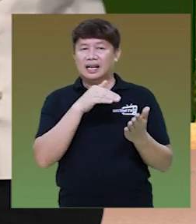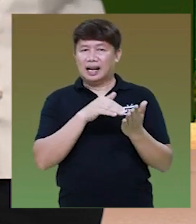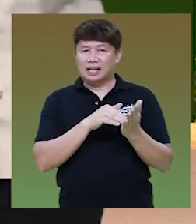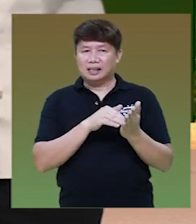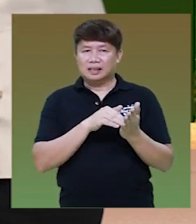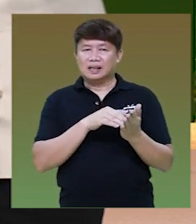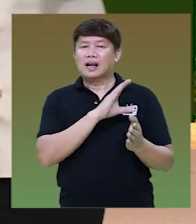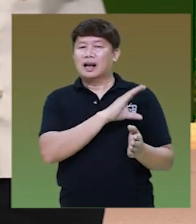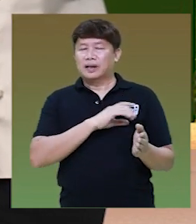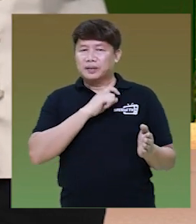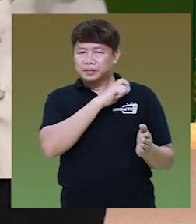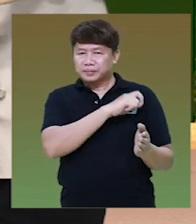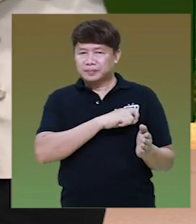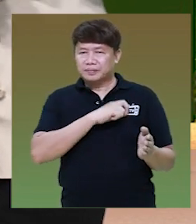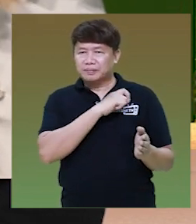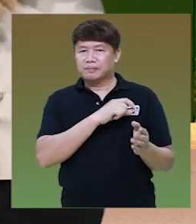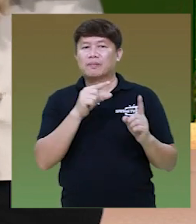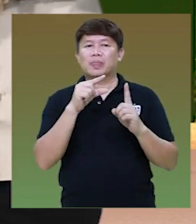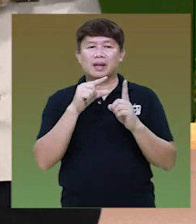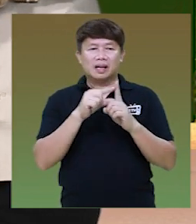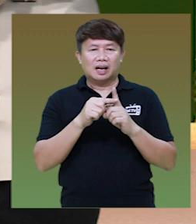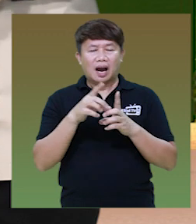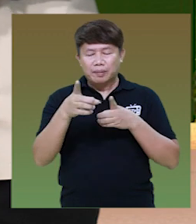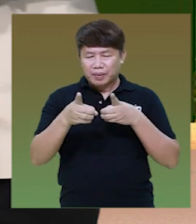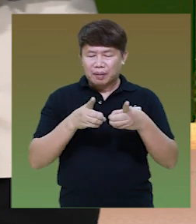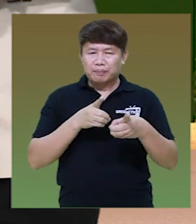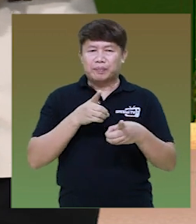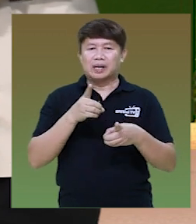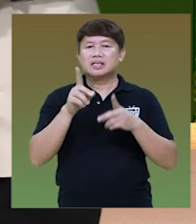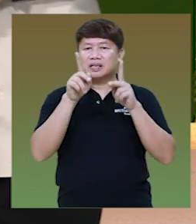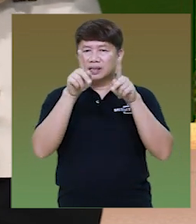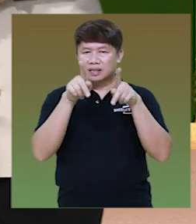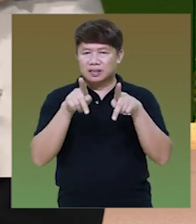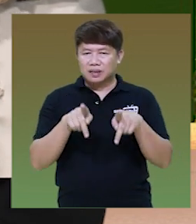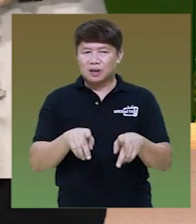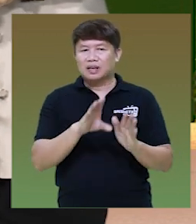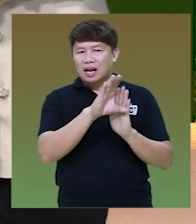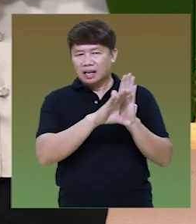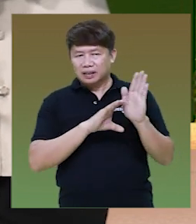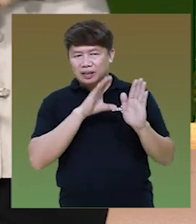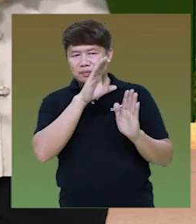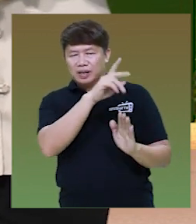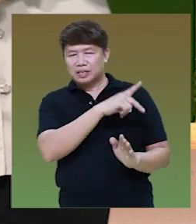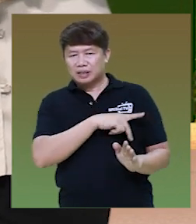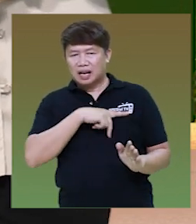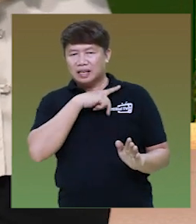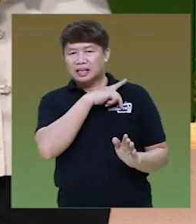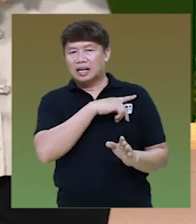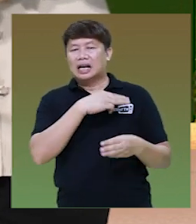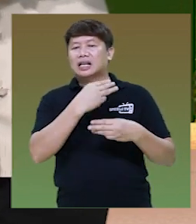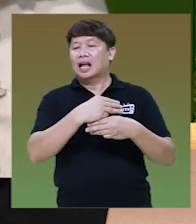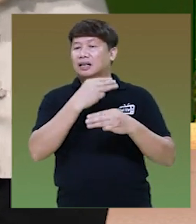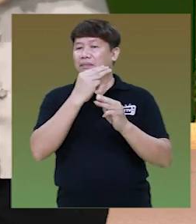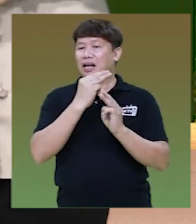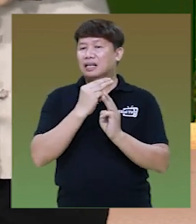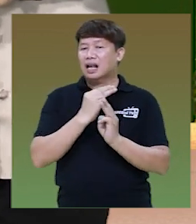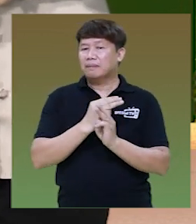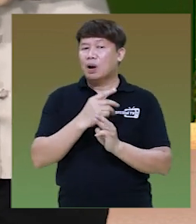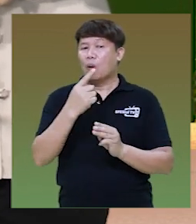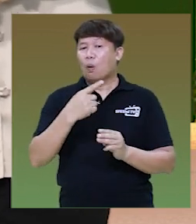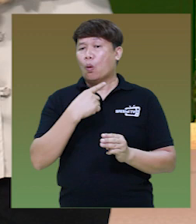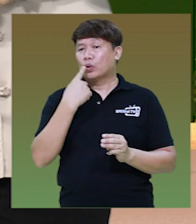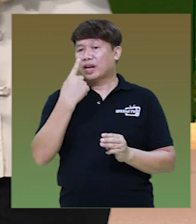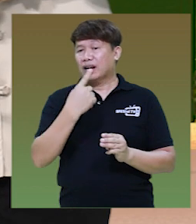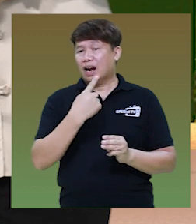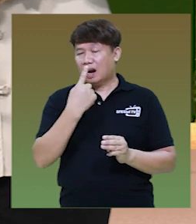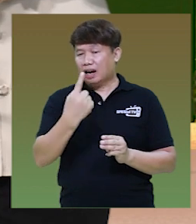Character traits are words that describe a person's or character's personality that make them